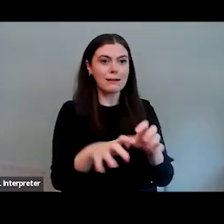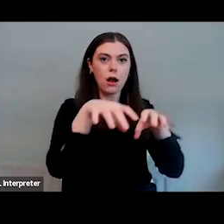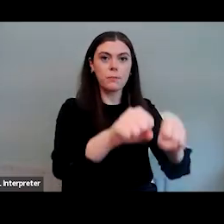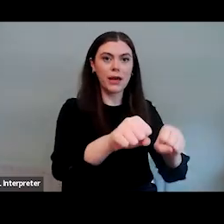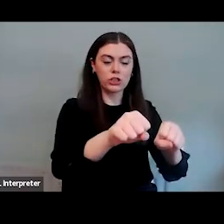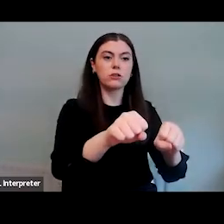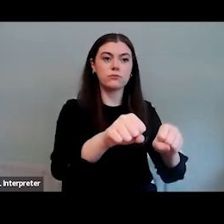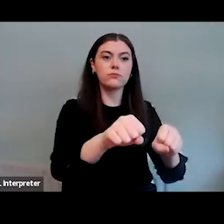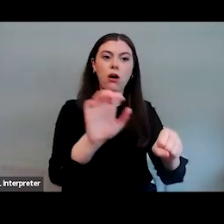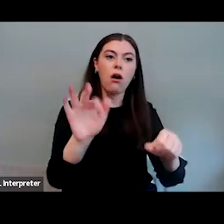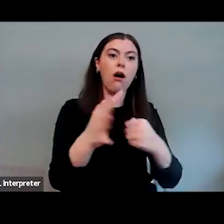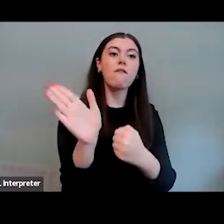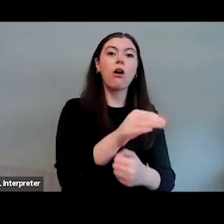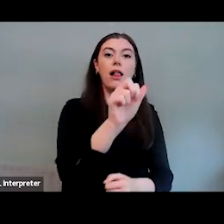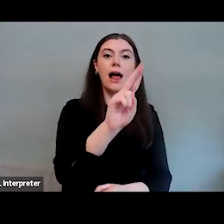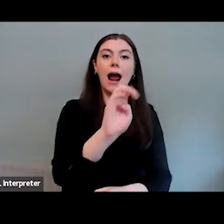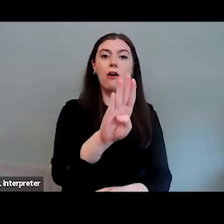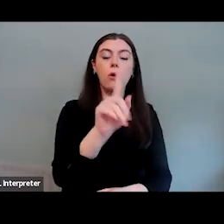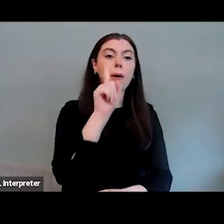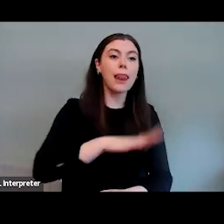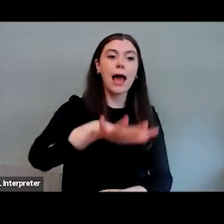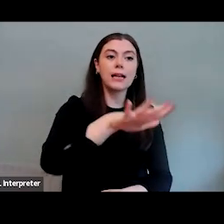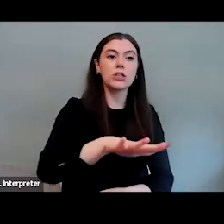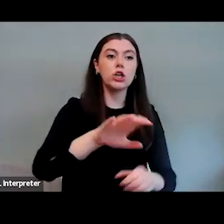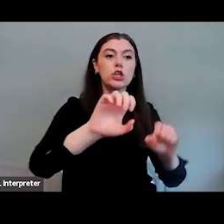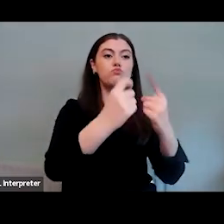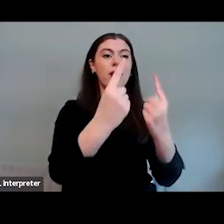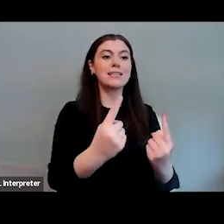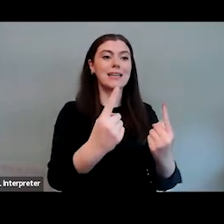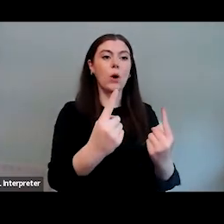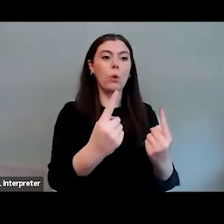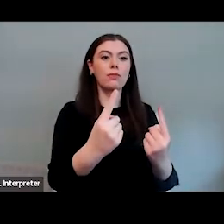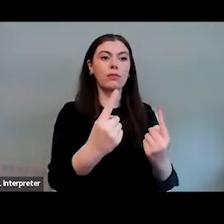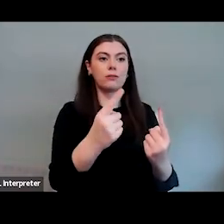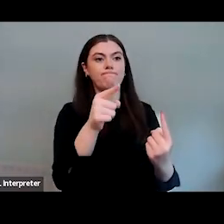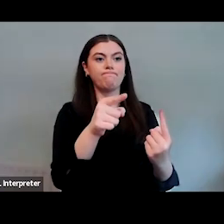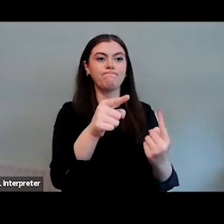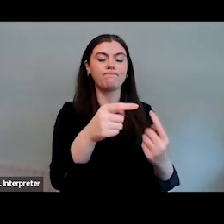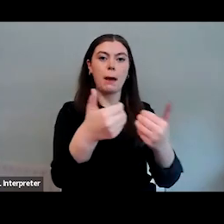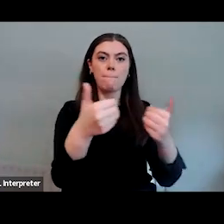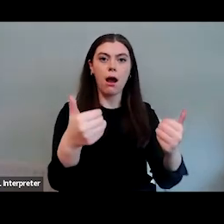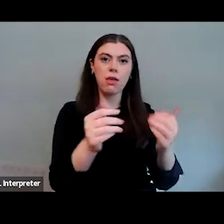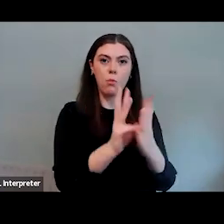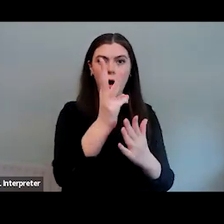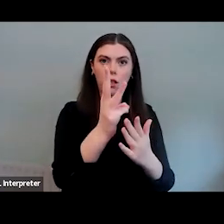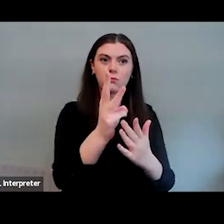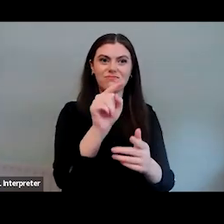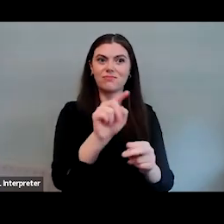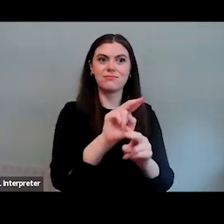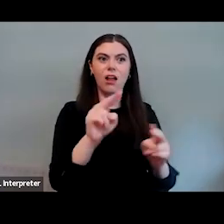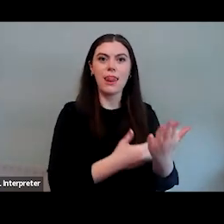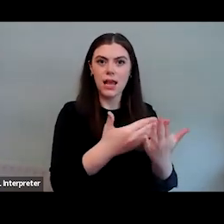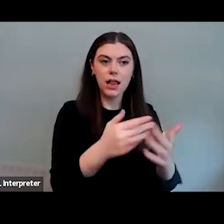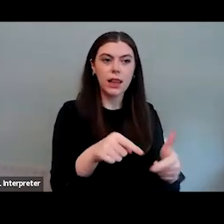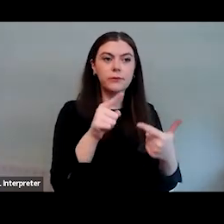colonization of all Arab lands and the dismantlement of the illegal apartheid wall, the recognition of equality,